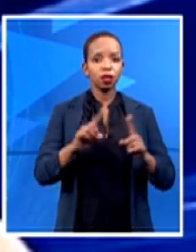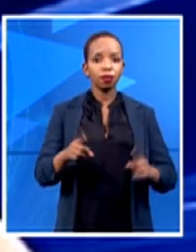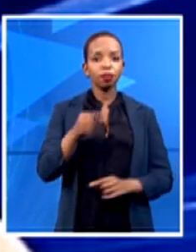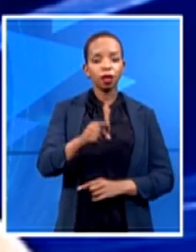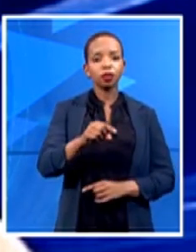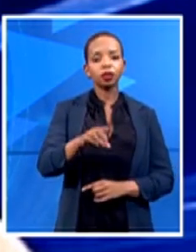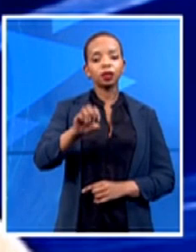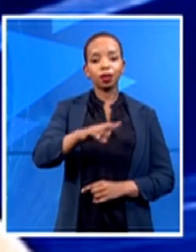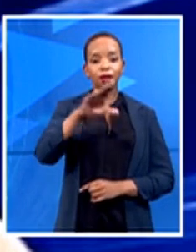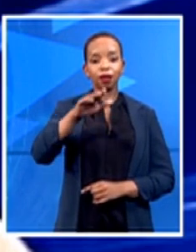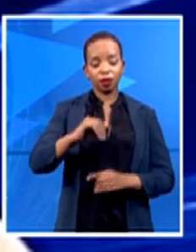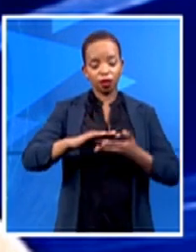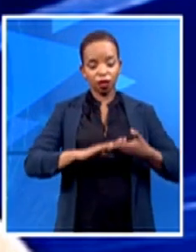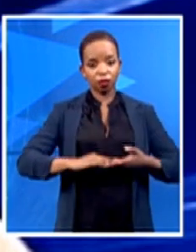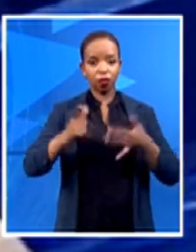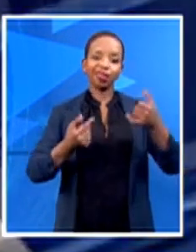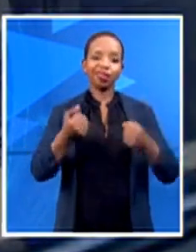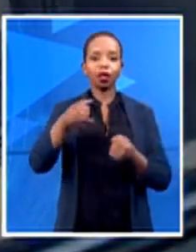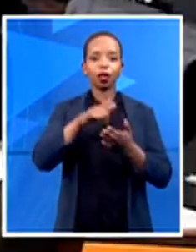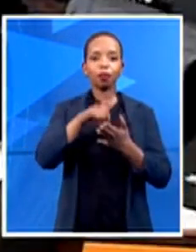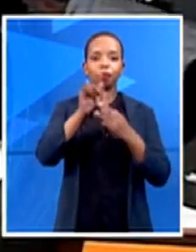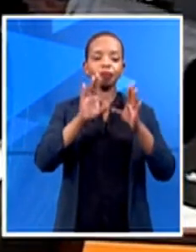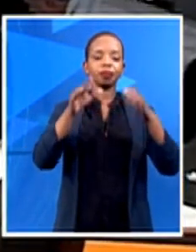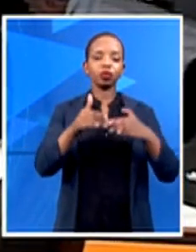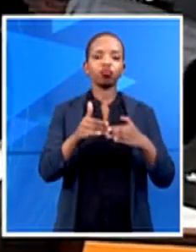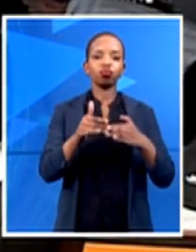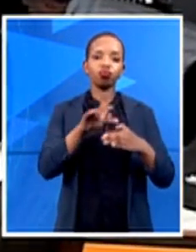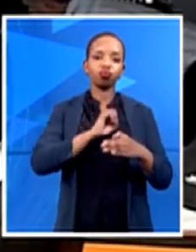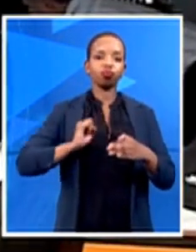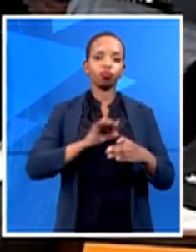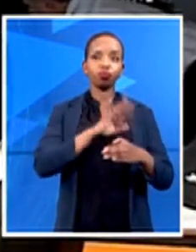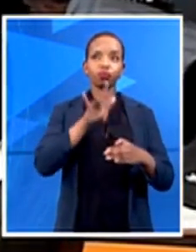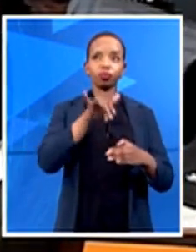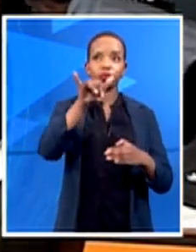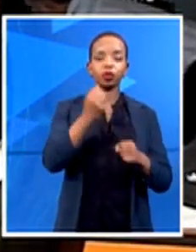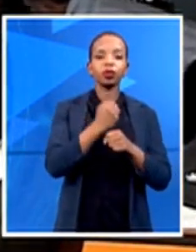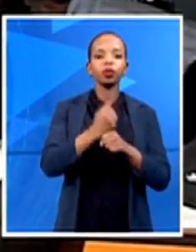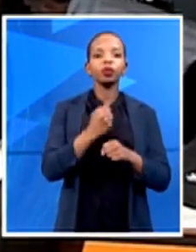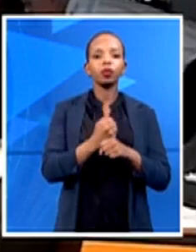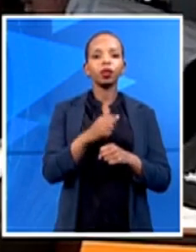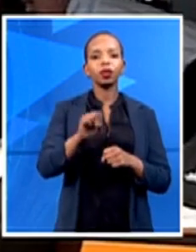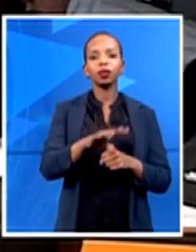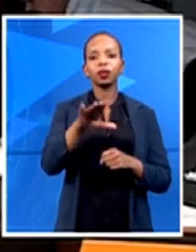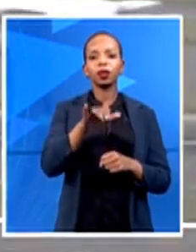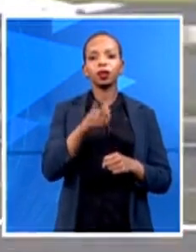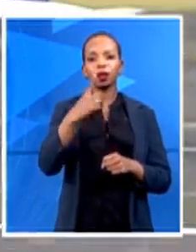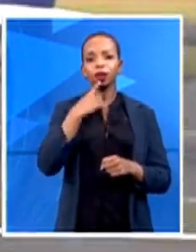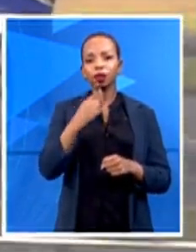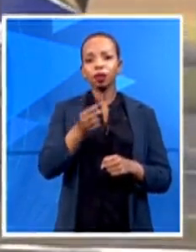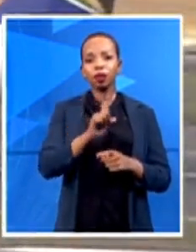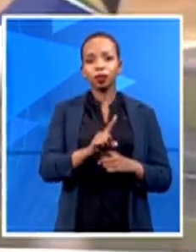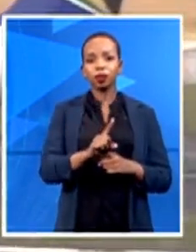with absolute shock and dismay the recent press statements attributed to Finance Minister Tito Mboweni and the National